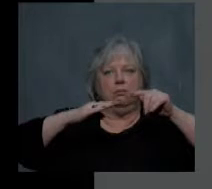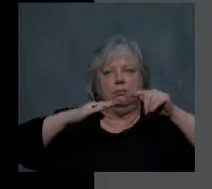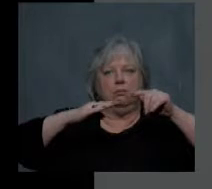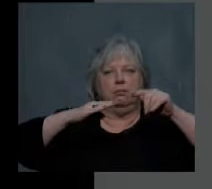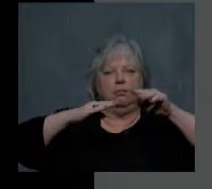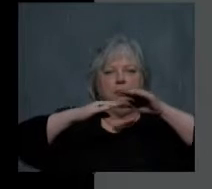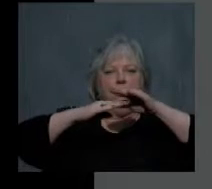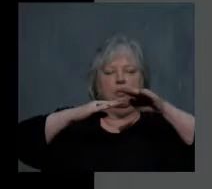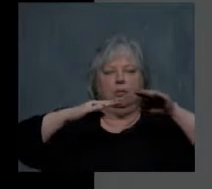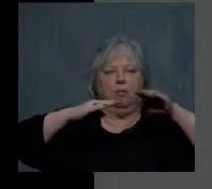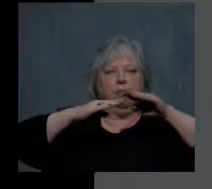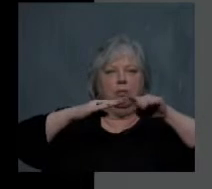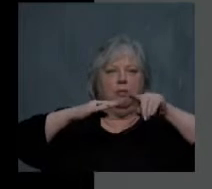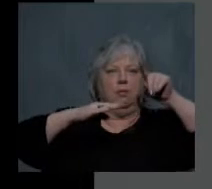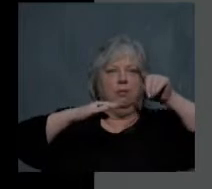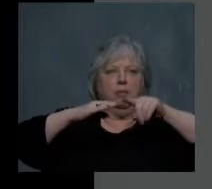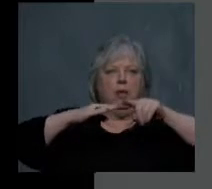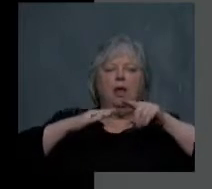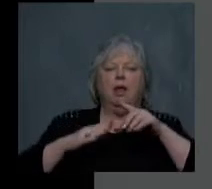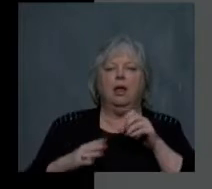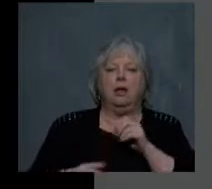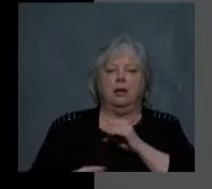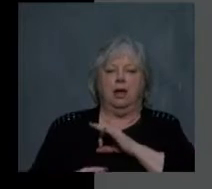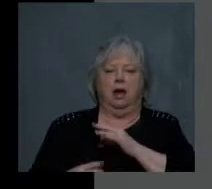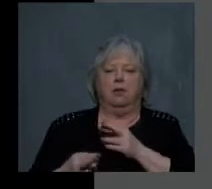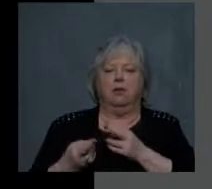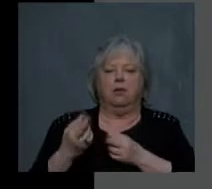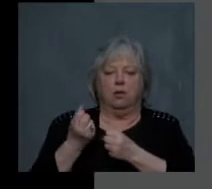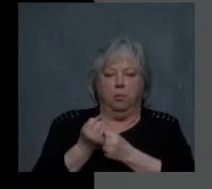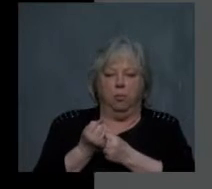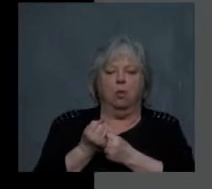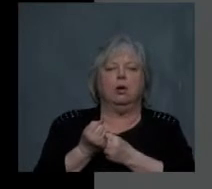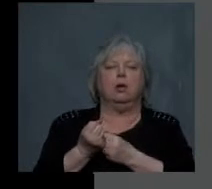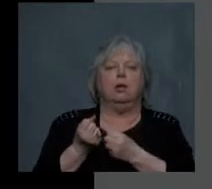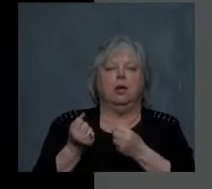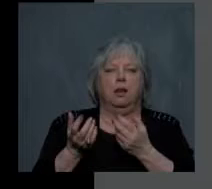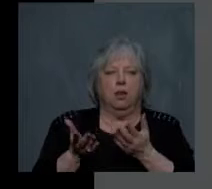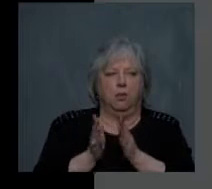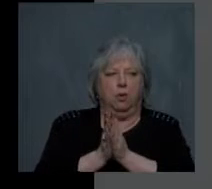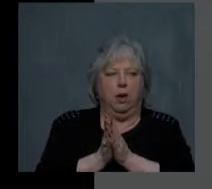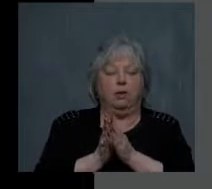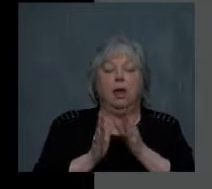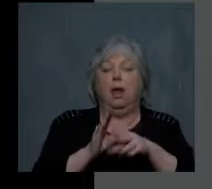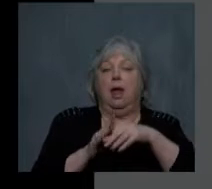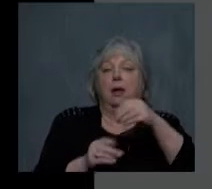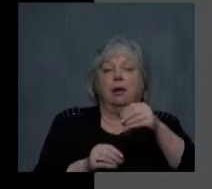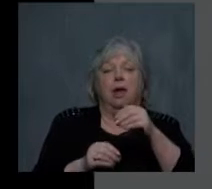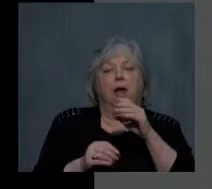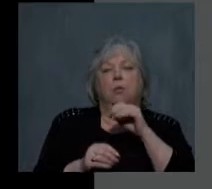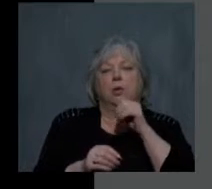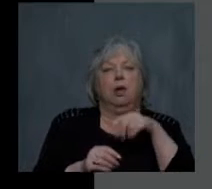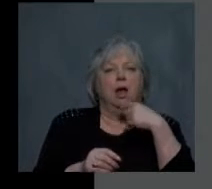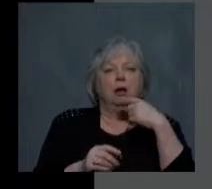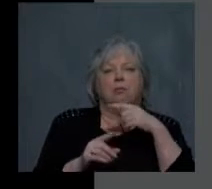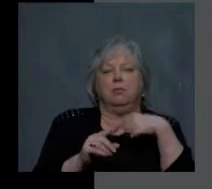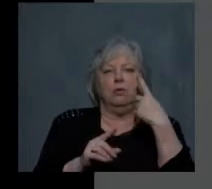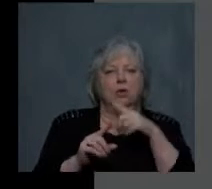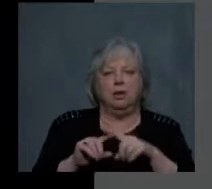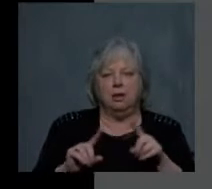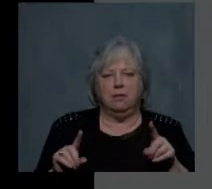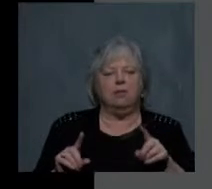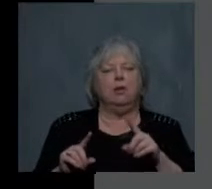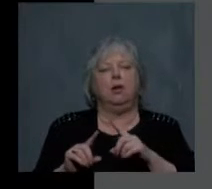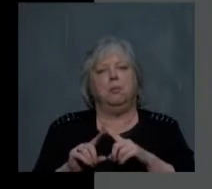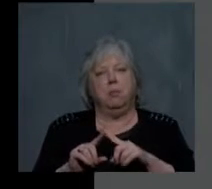surface. Staff is supportive of the applicant's request. There will be little to no change on the exterior of the building. Staff recommends approval of the request,